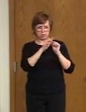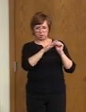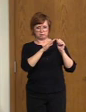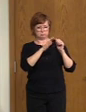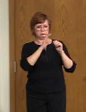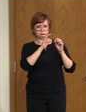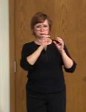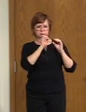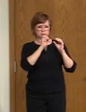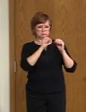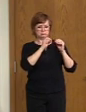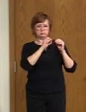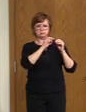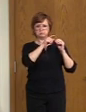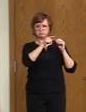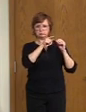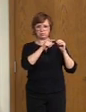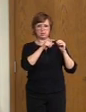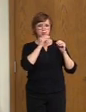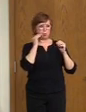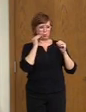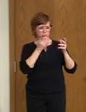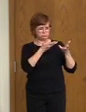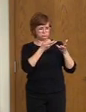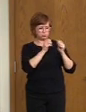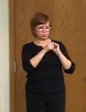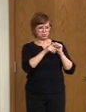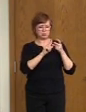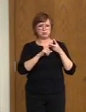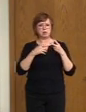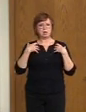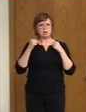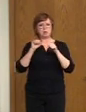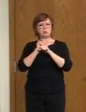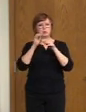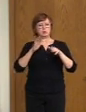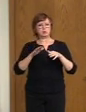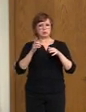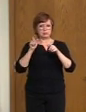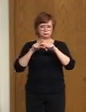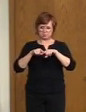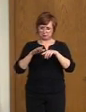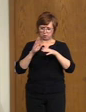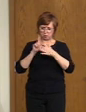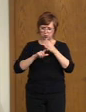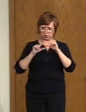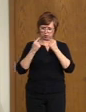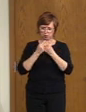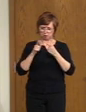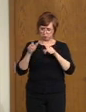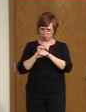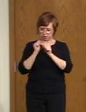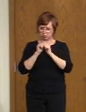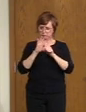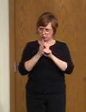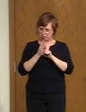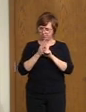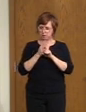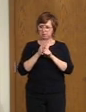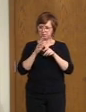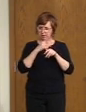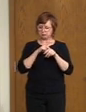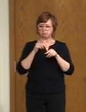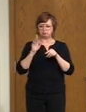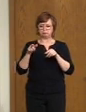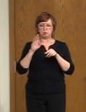The same in terms of healthcare workers. It depends on which group of healthcare worker qualifies to receive it at that time, but there will